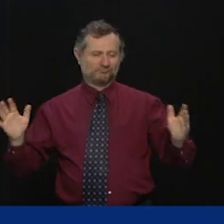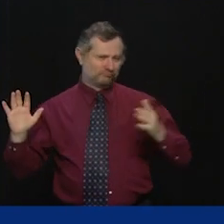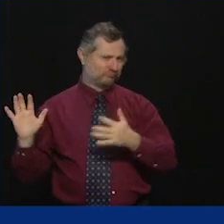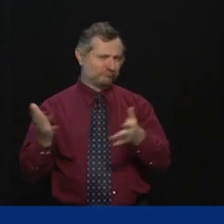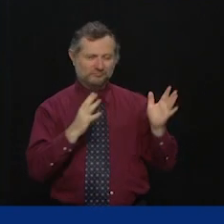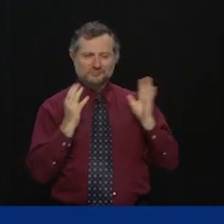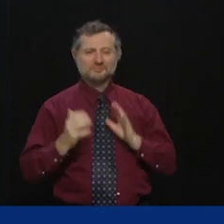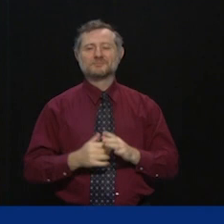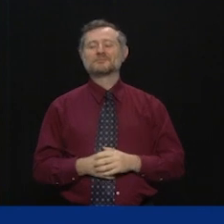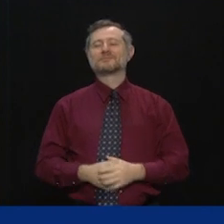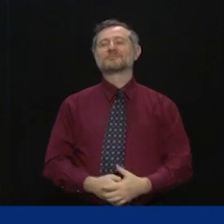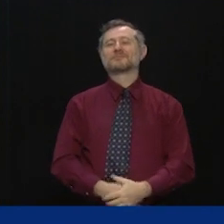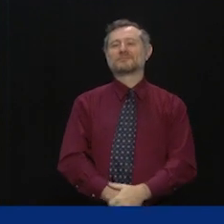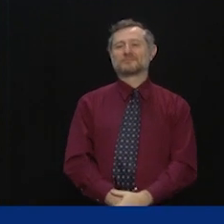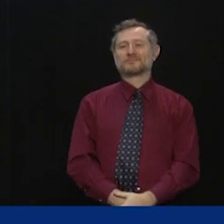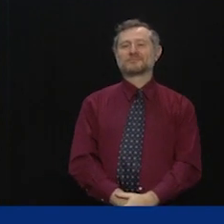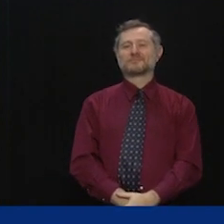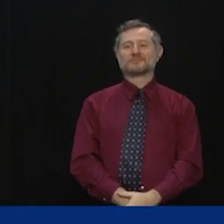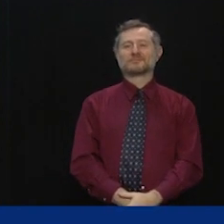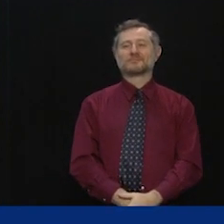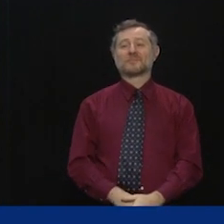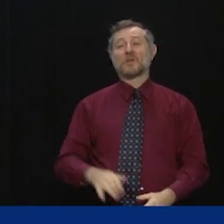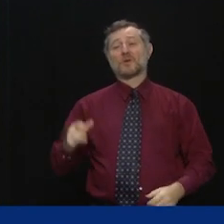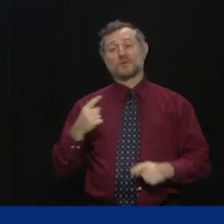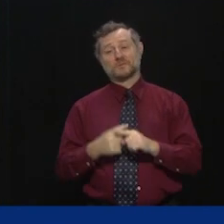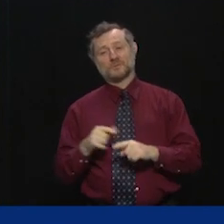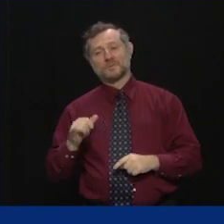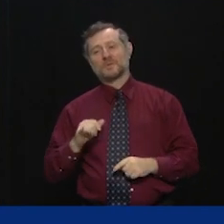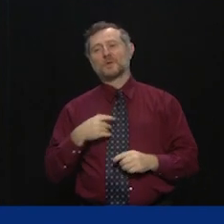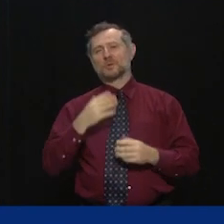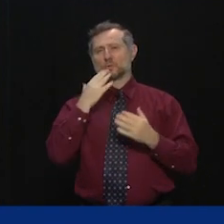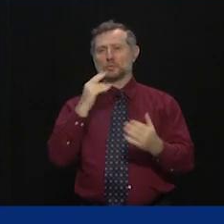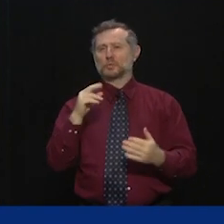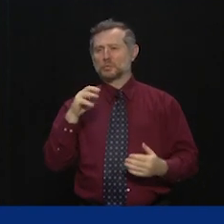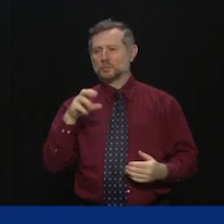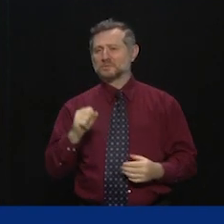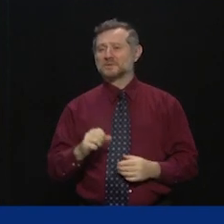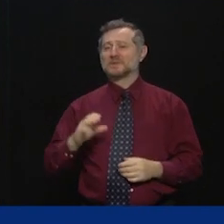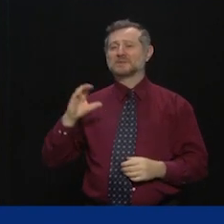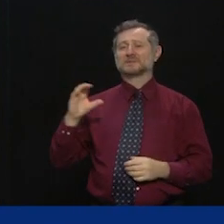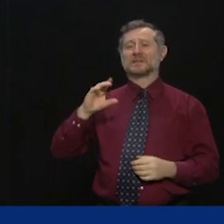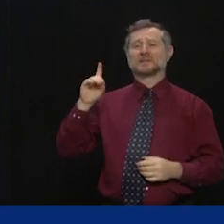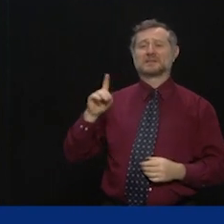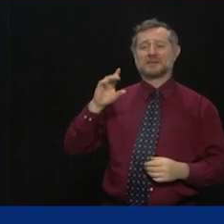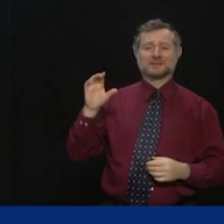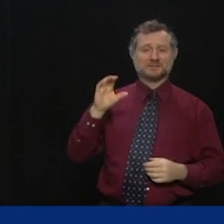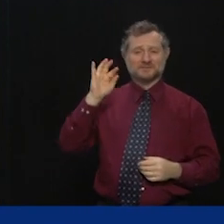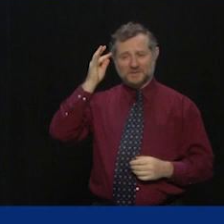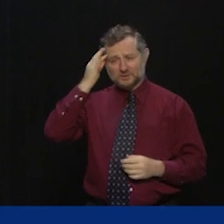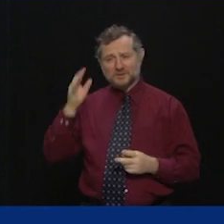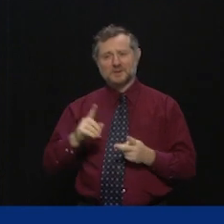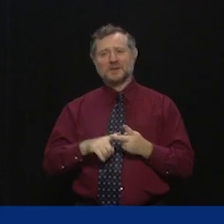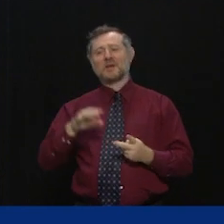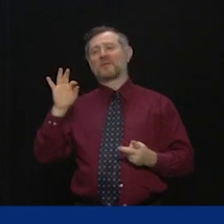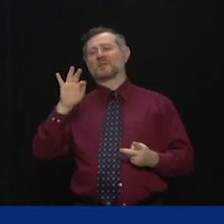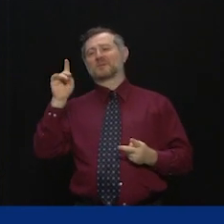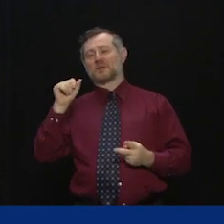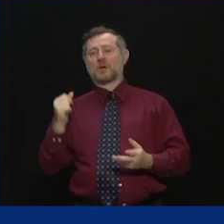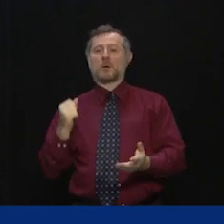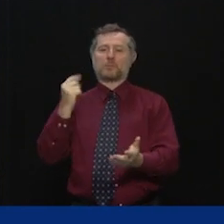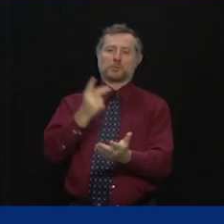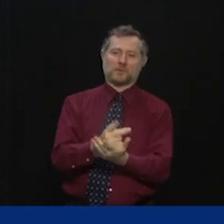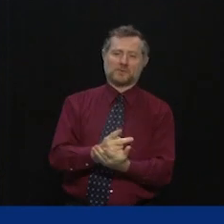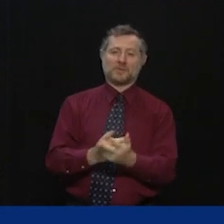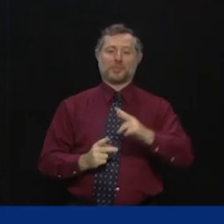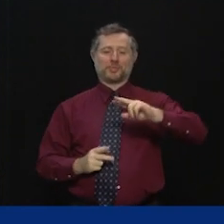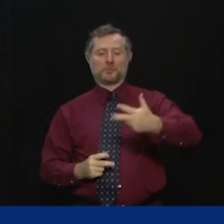And it was very, very good news to know that the CDC, the FDA did approve the booster shot, something we know how to get into people's